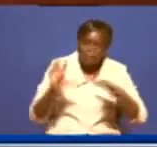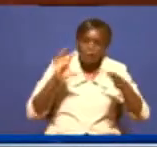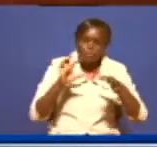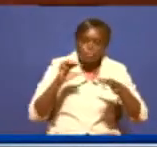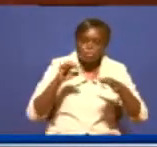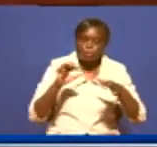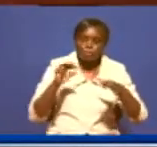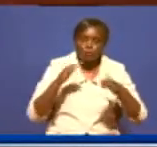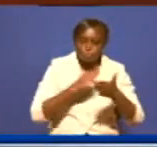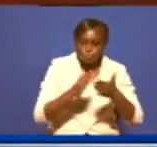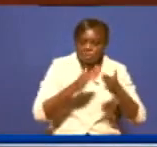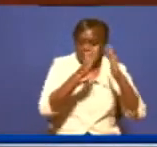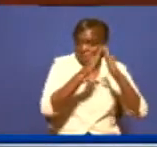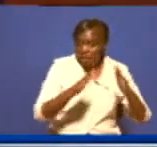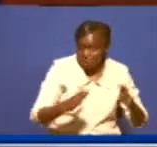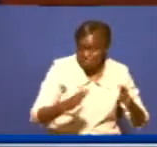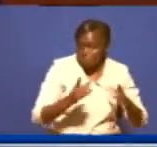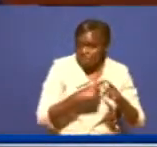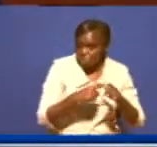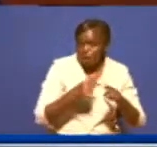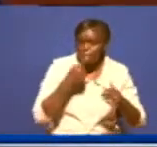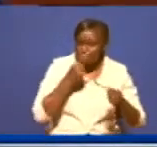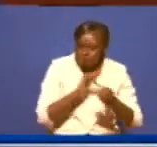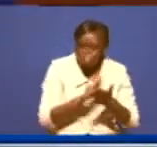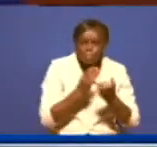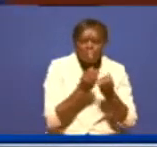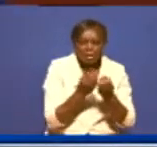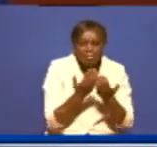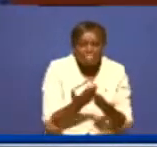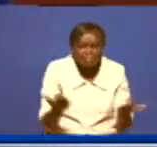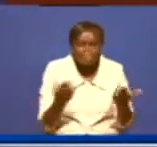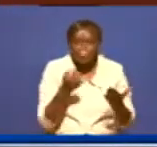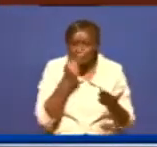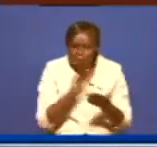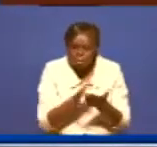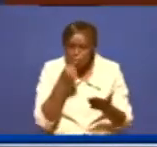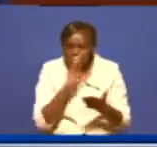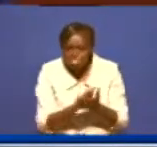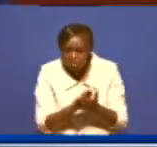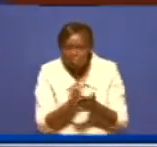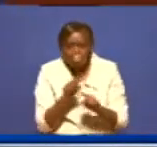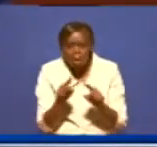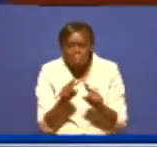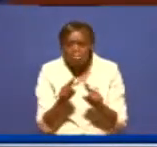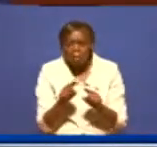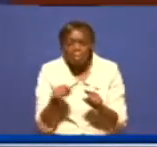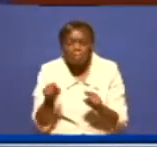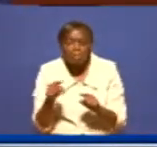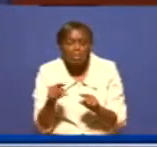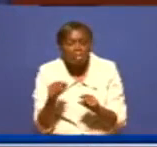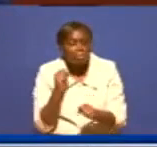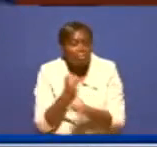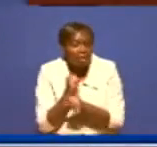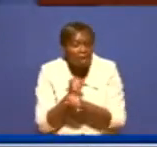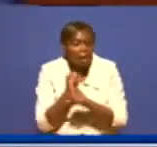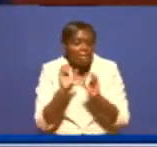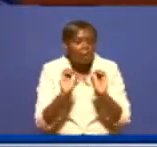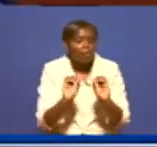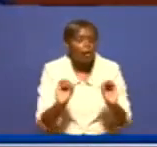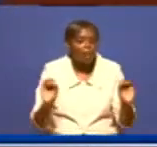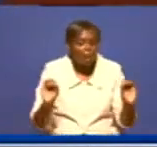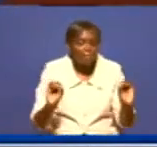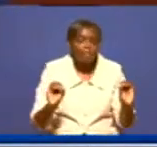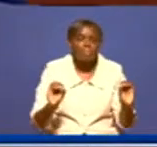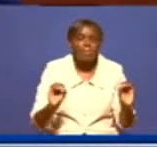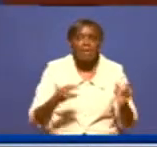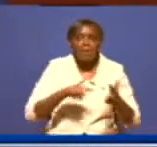to rent their property, and then they promise you heaven, but they can't deliver by saying we'll cut your grass, we'll ensure the trimming of the